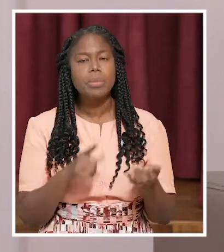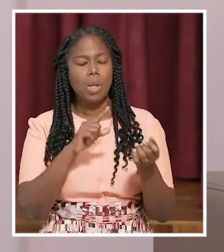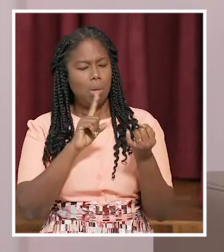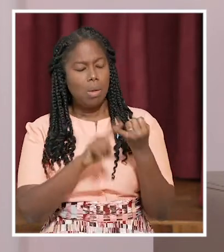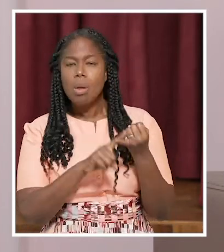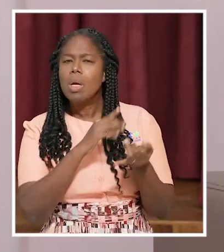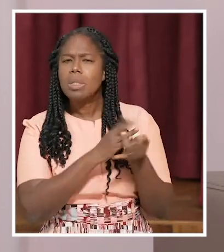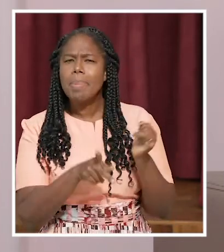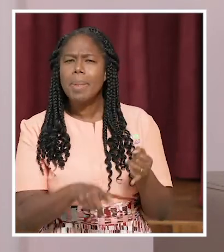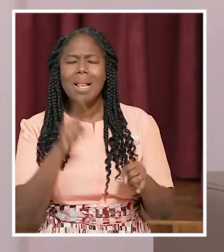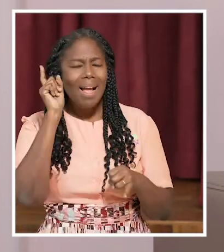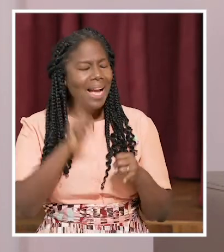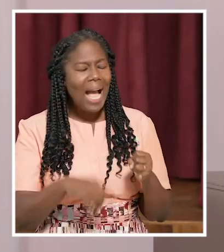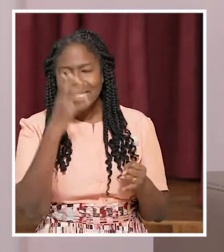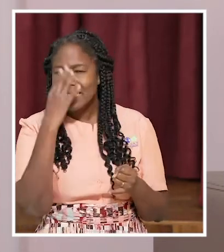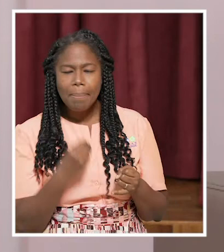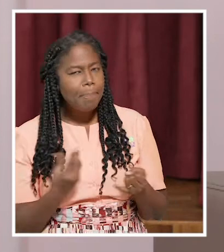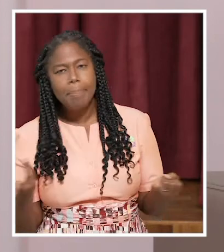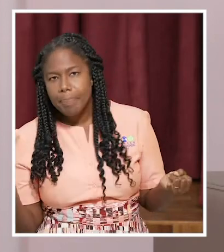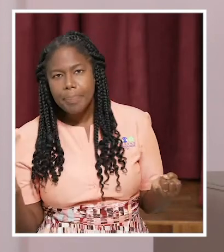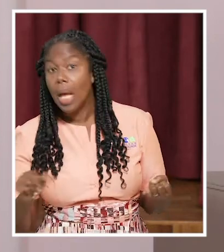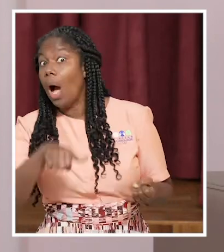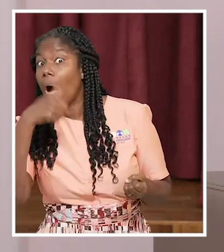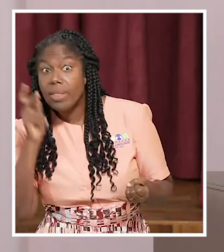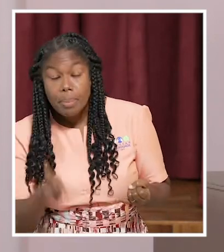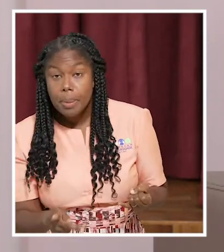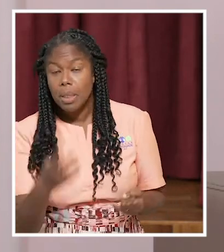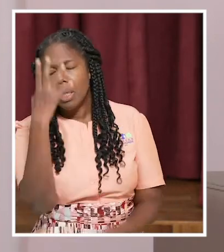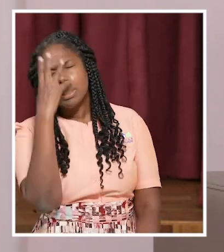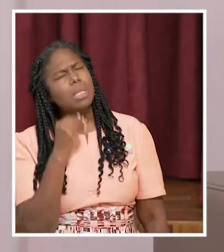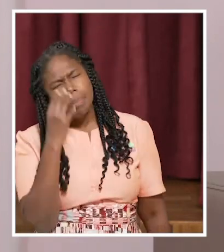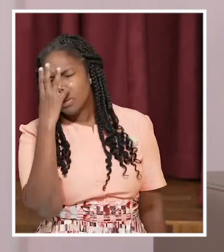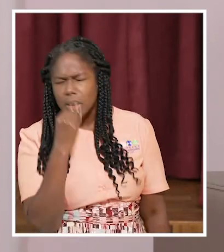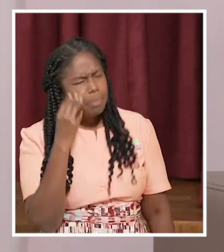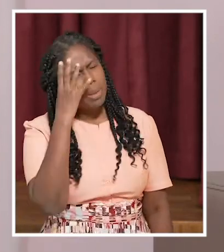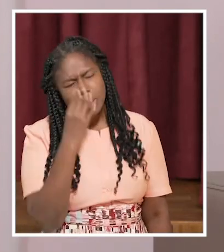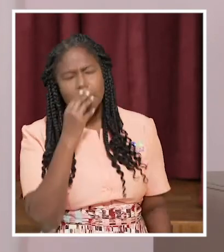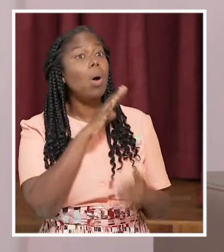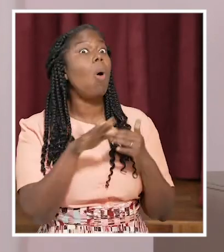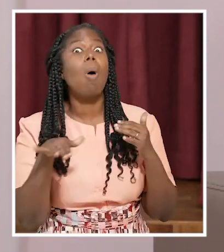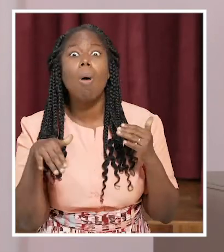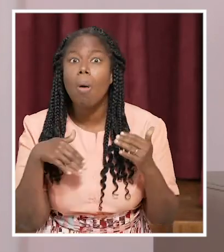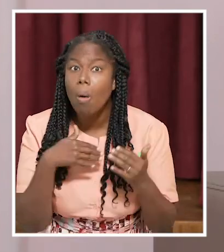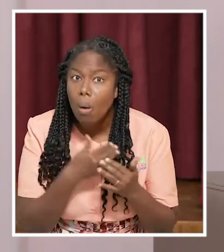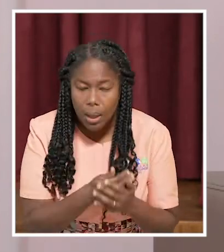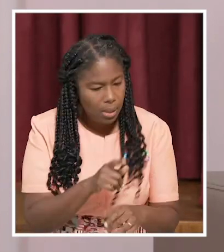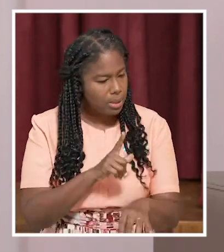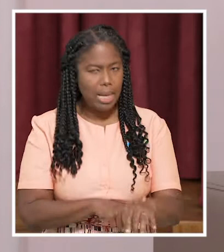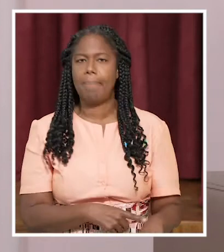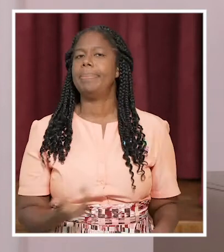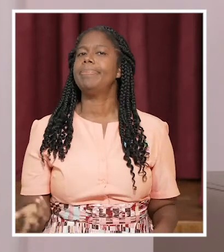sleeping, others sleep all the time. They just sleep in a sense to escape that feeling. They just